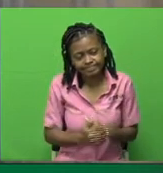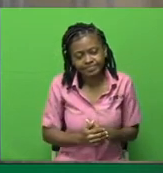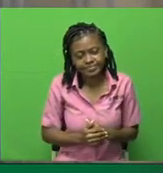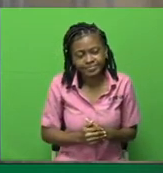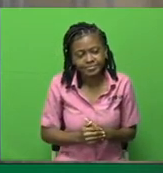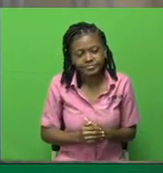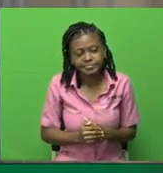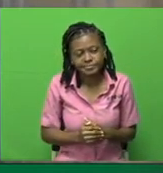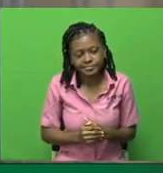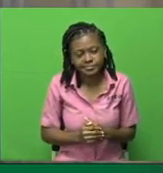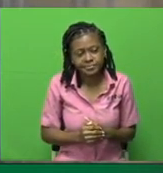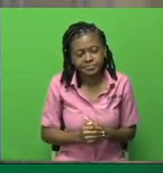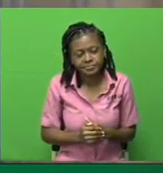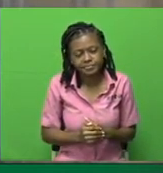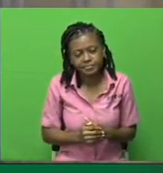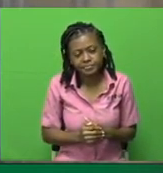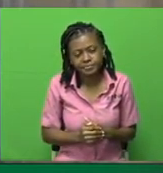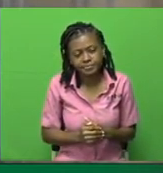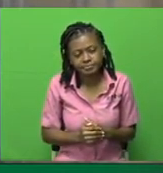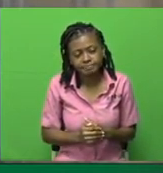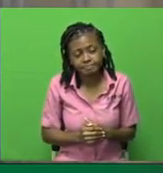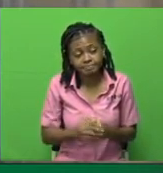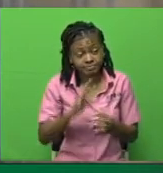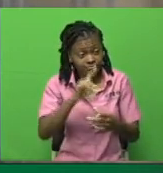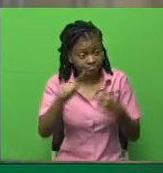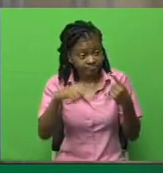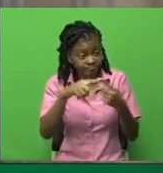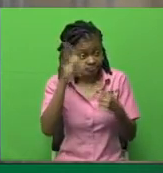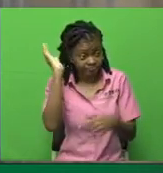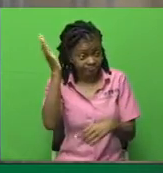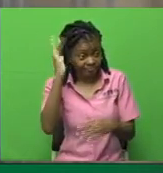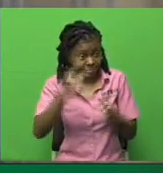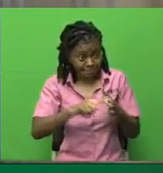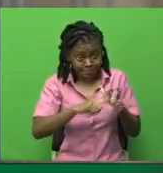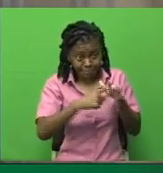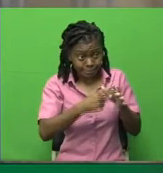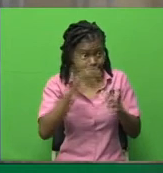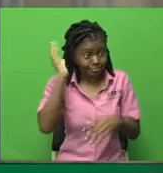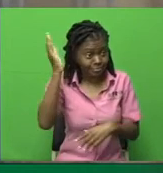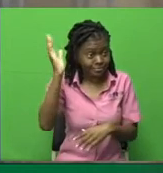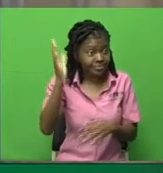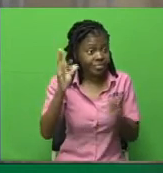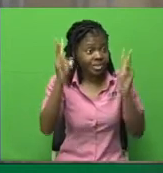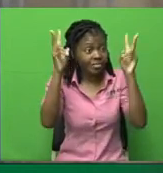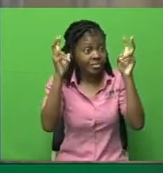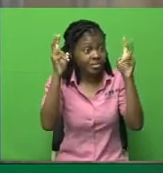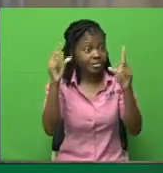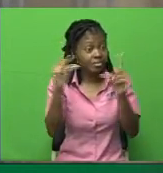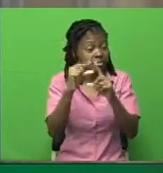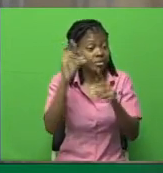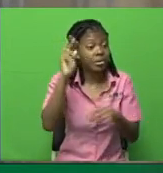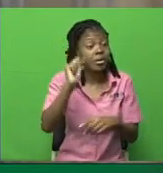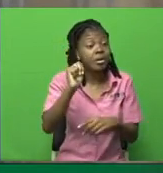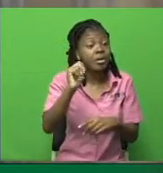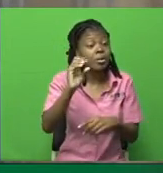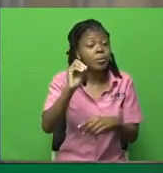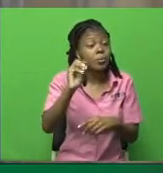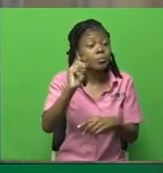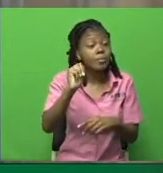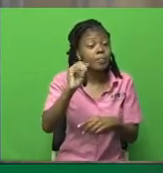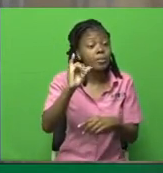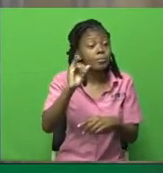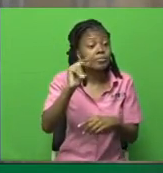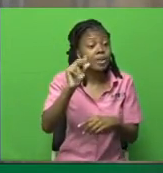the peace there is a stance in his opening was the use of nominal GDP to say that the